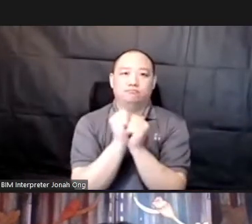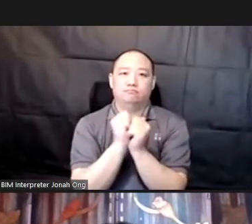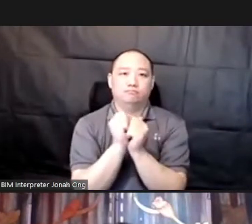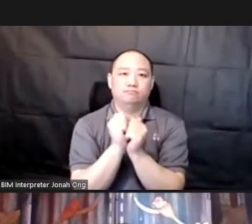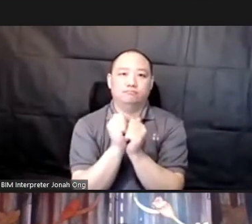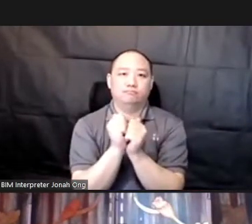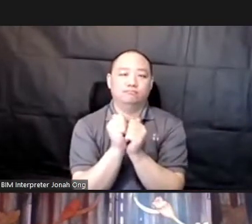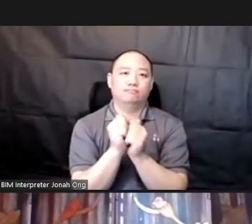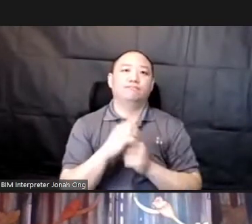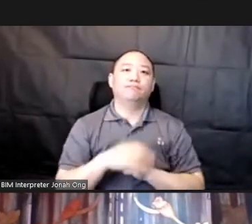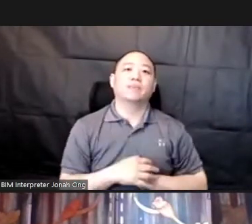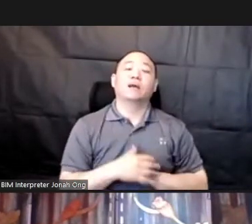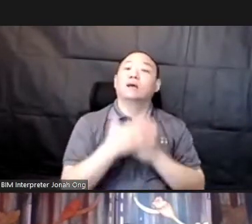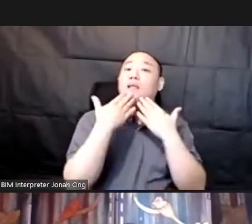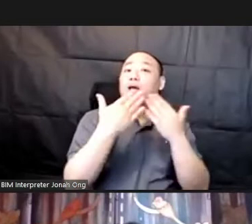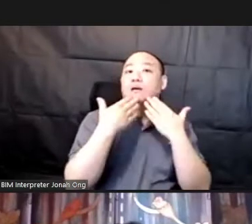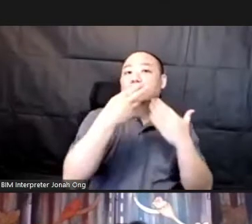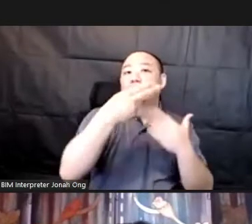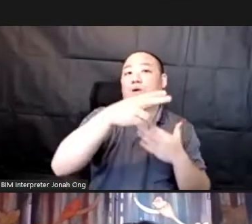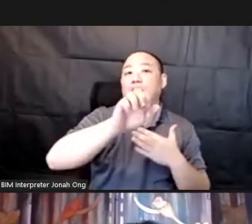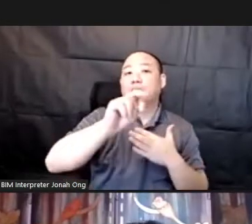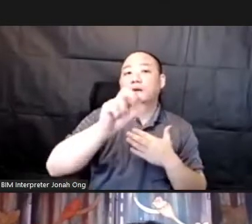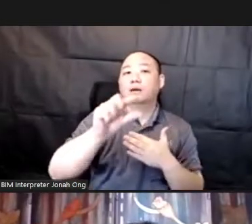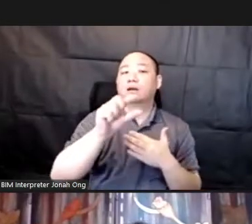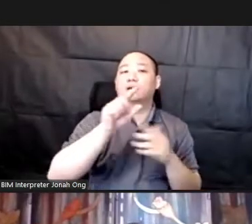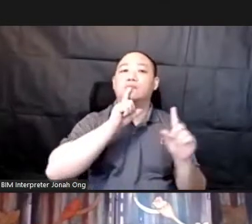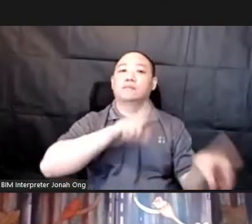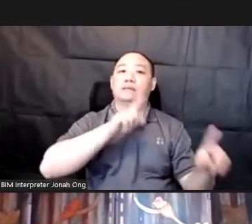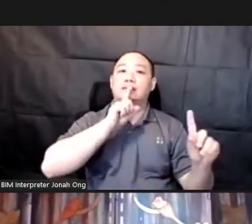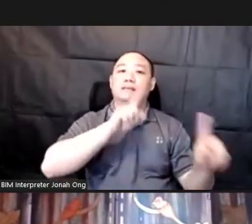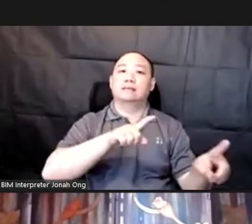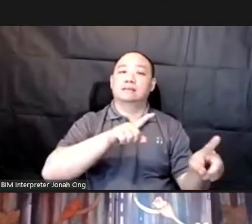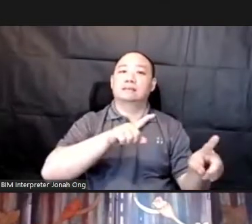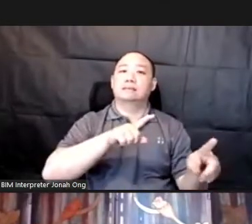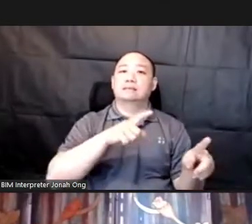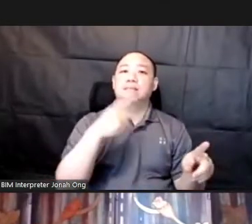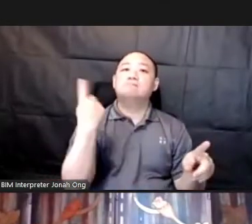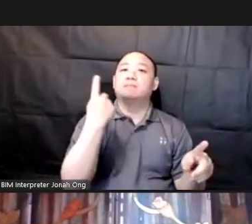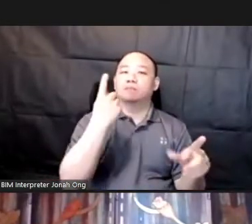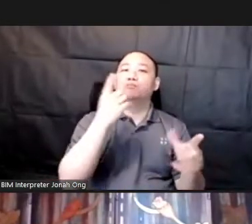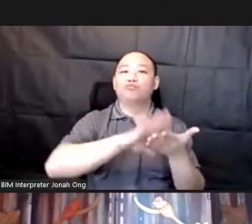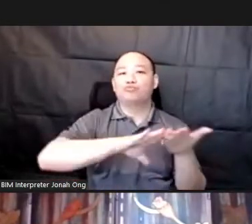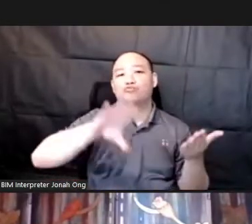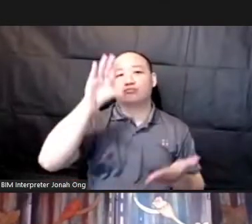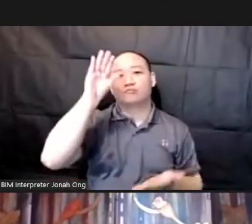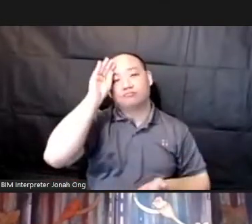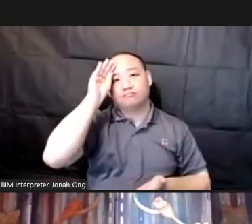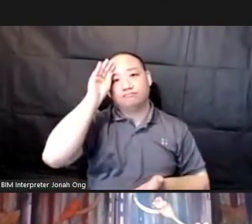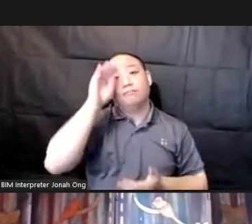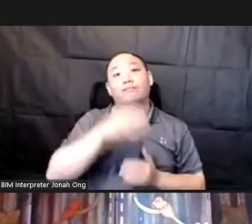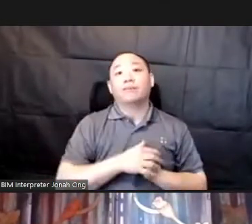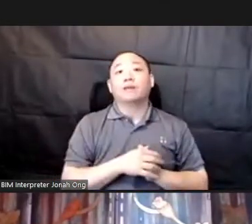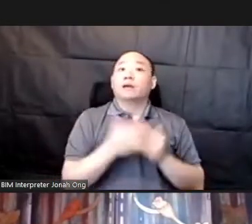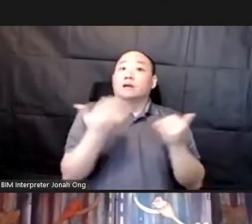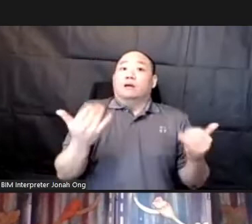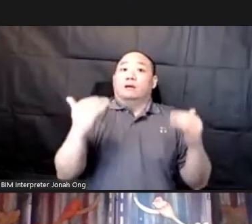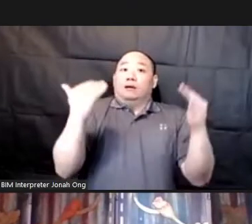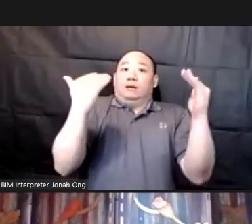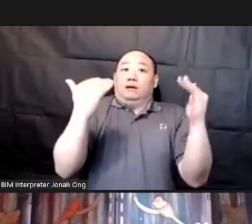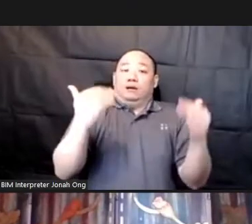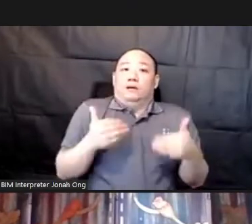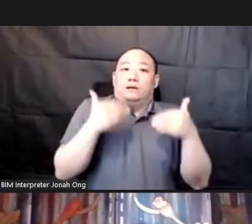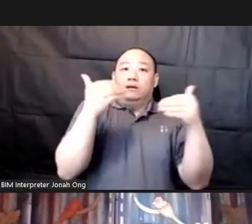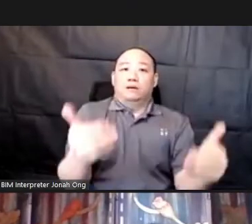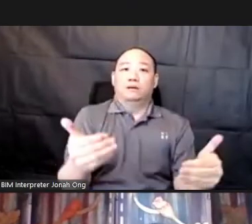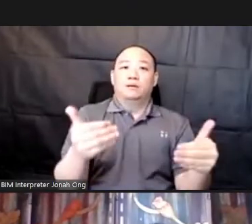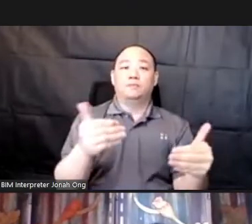so much, Heng, for that input. Something that we can learn from, definitely. Now I'd like to move on to Nasrul.